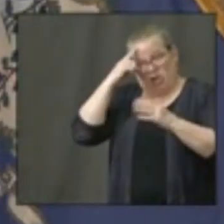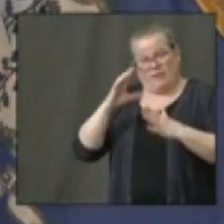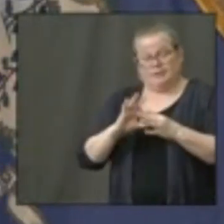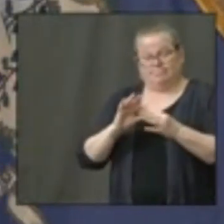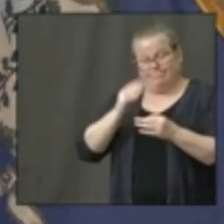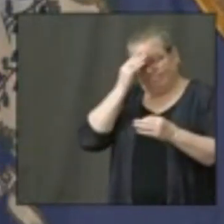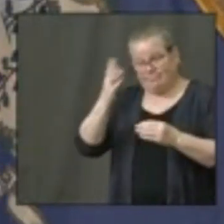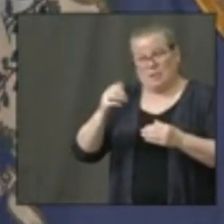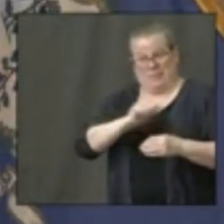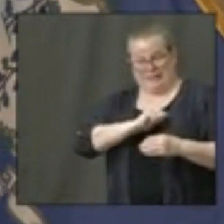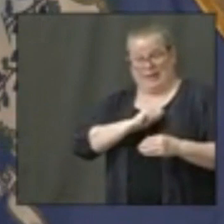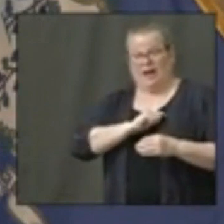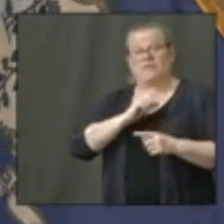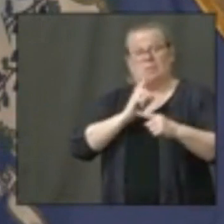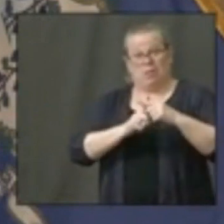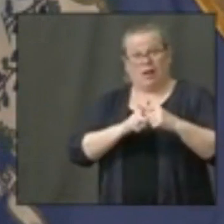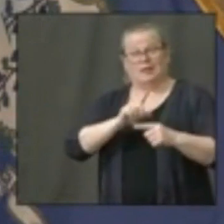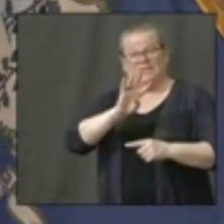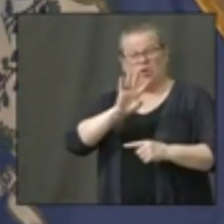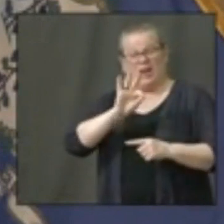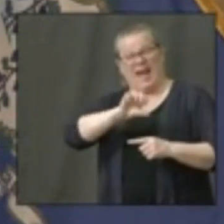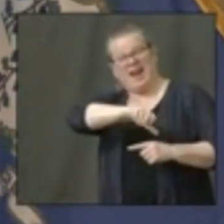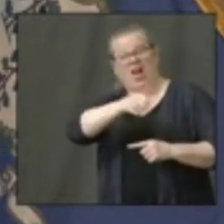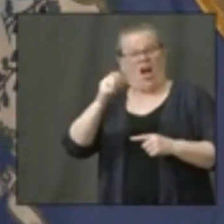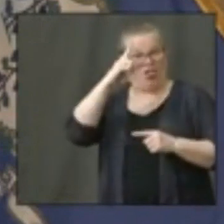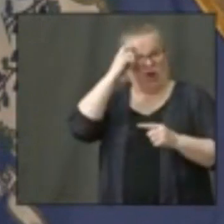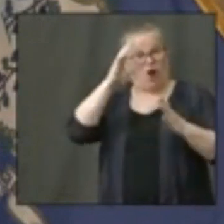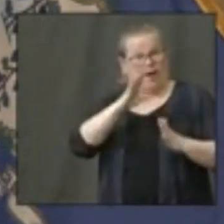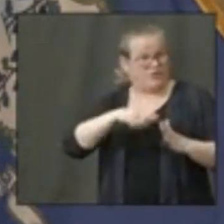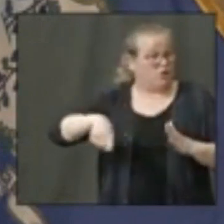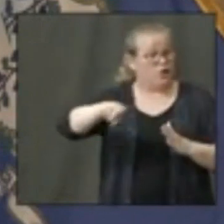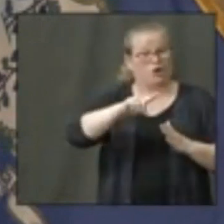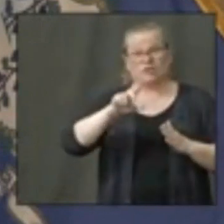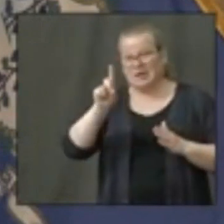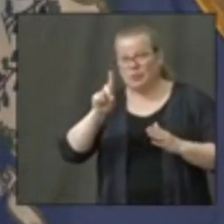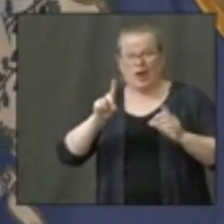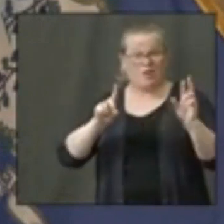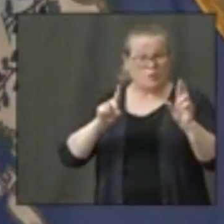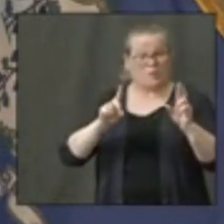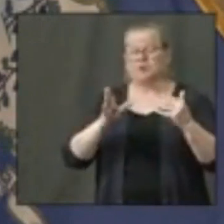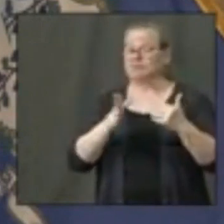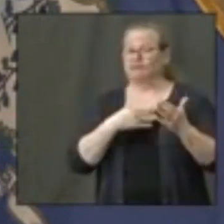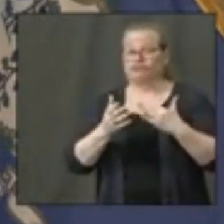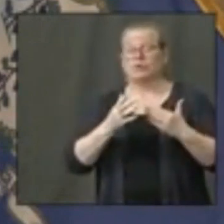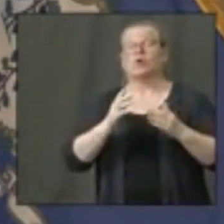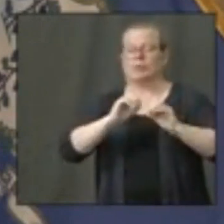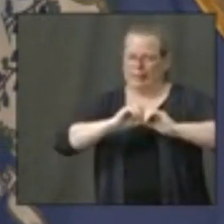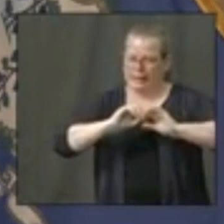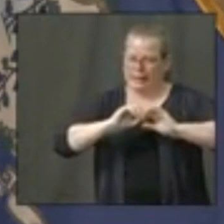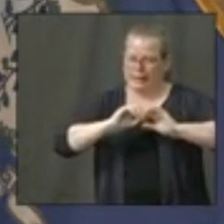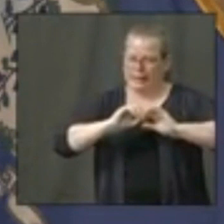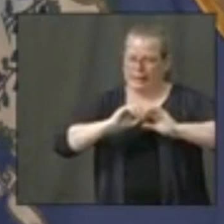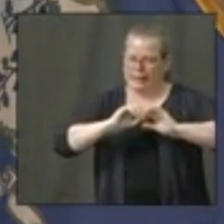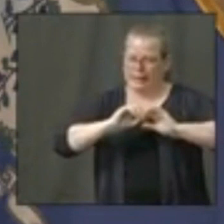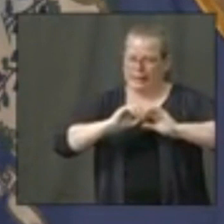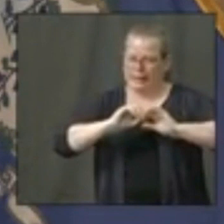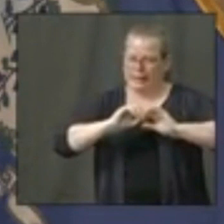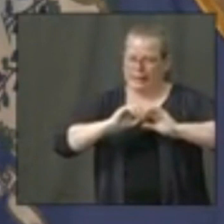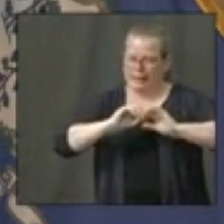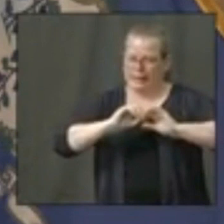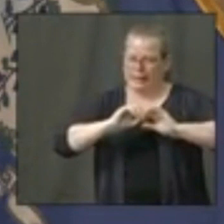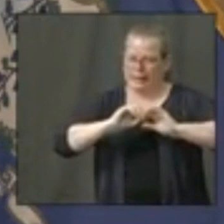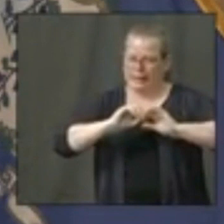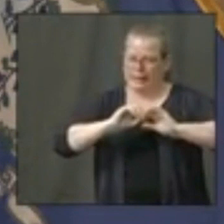clear on that subject on a bipartisan basis. And now we governors are taking this into our own hands. We have a